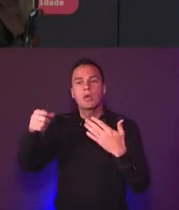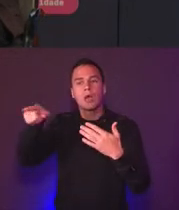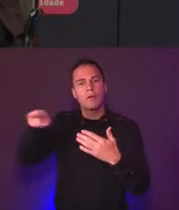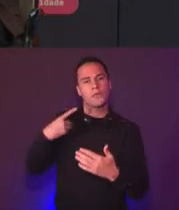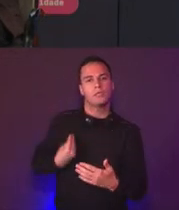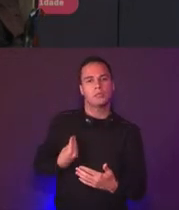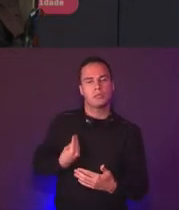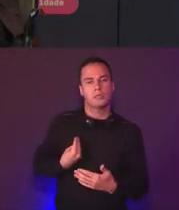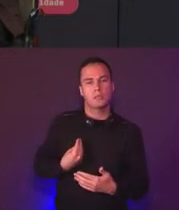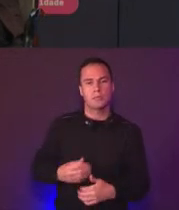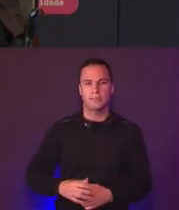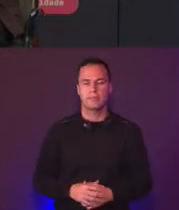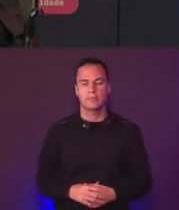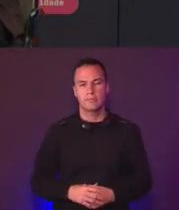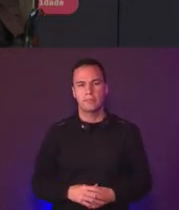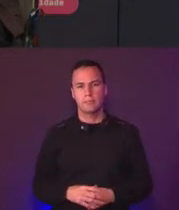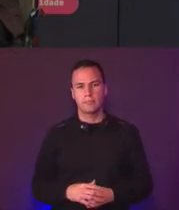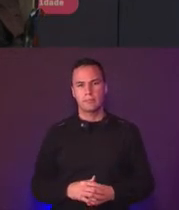right?